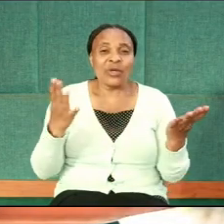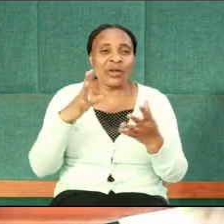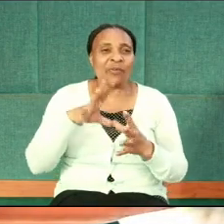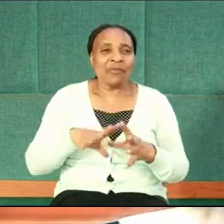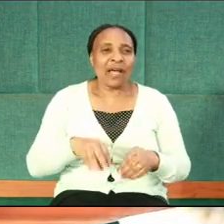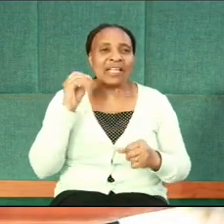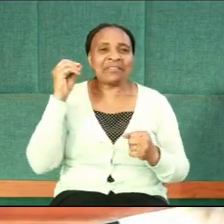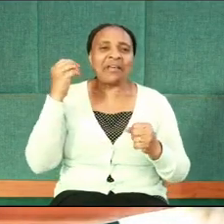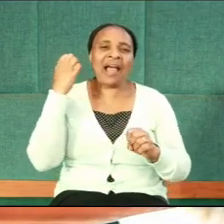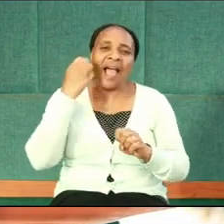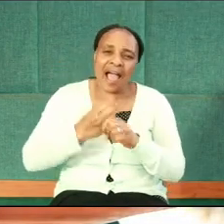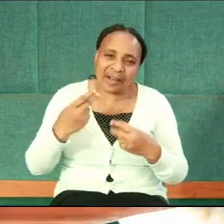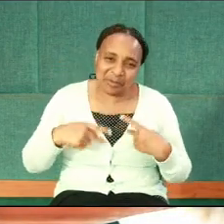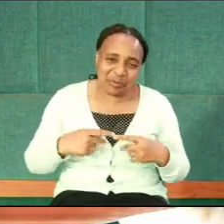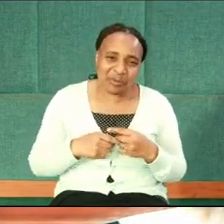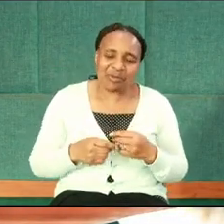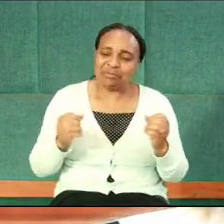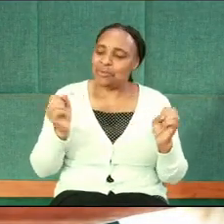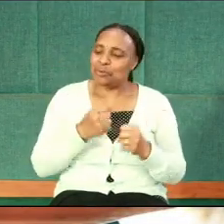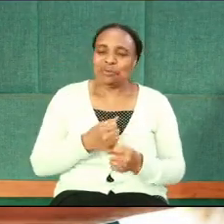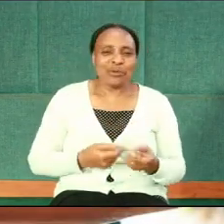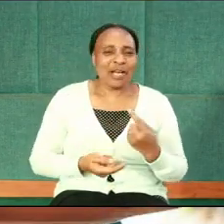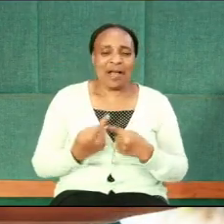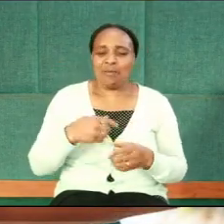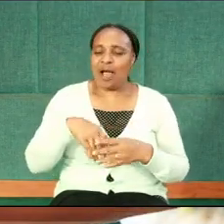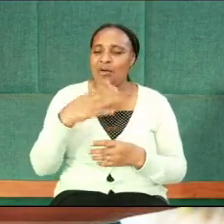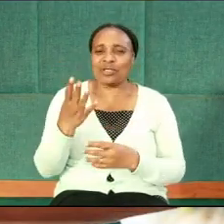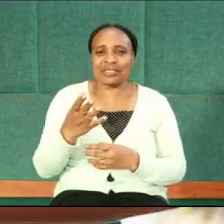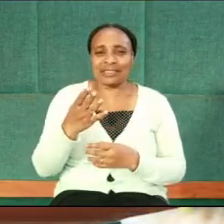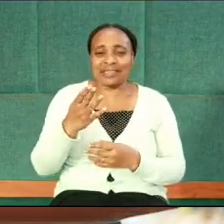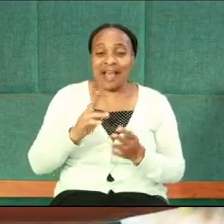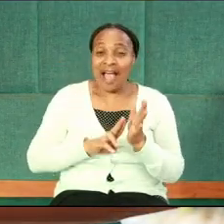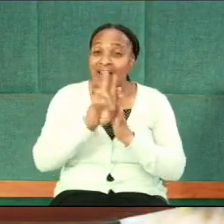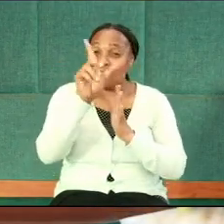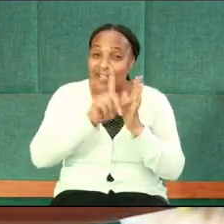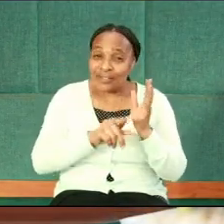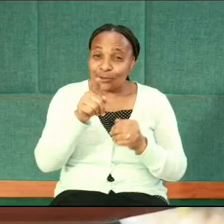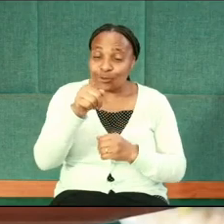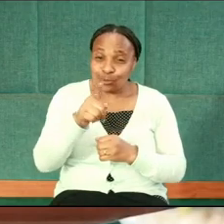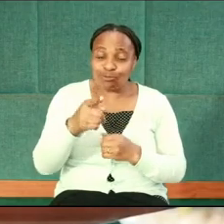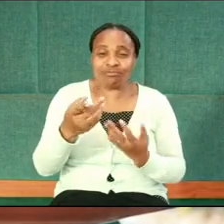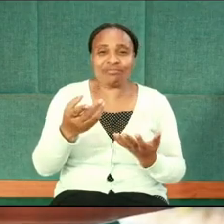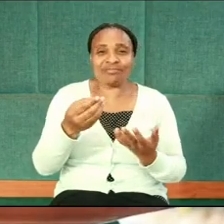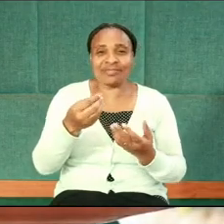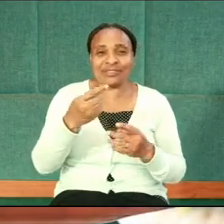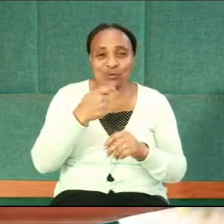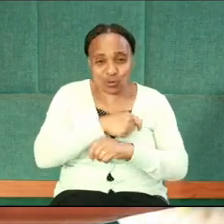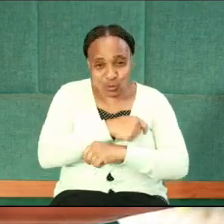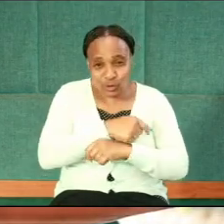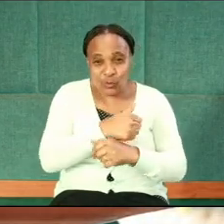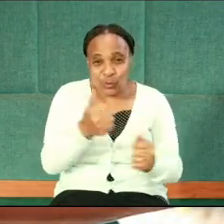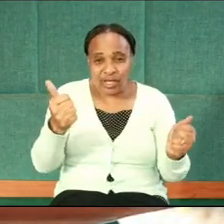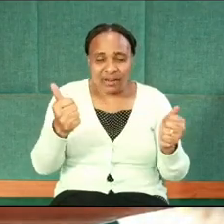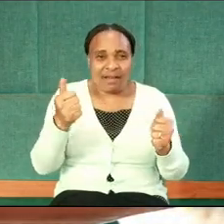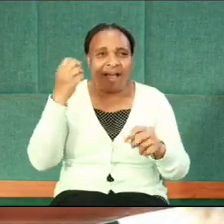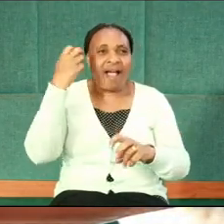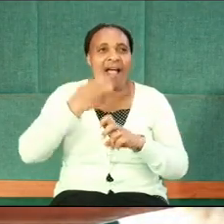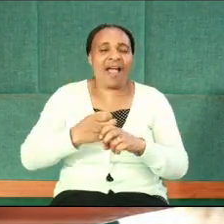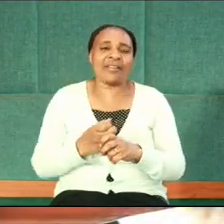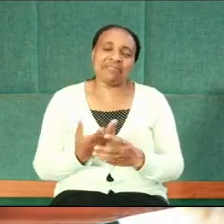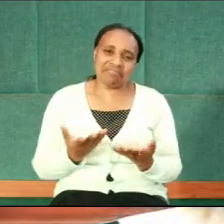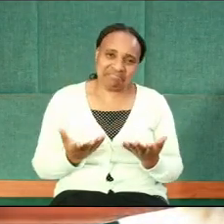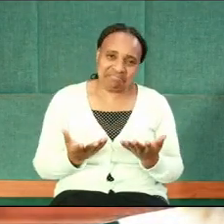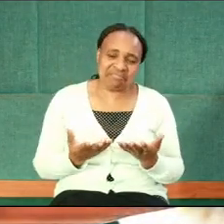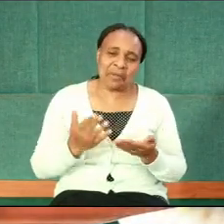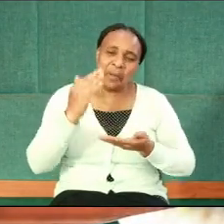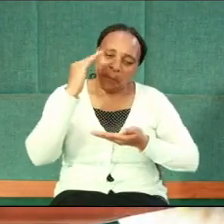difficult people not able to come out of it, because unless you treat what has been induced, it is difficult. You take somebody into